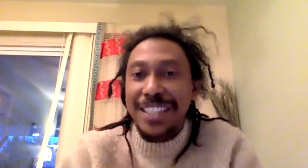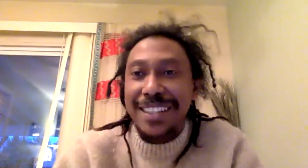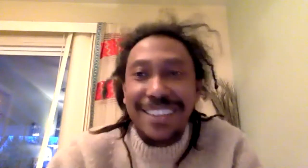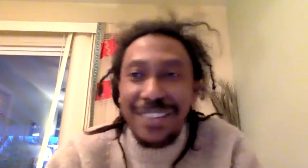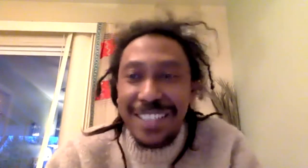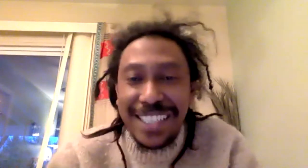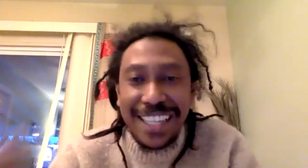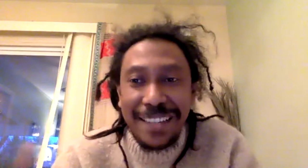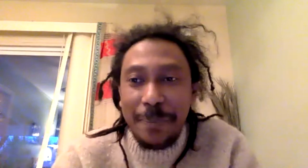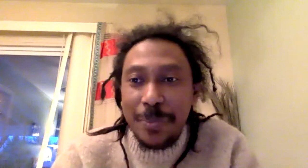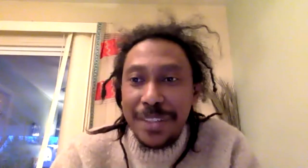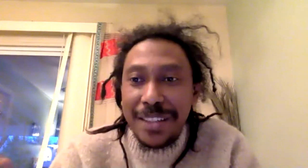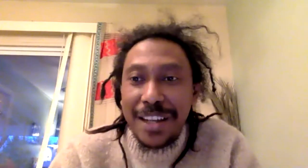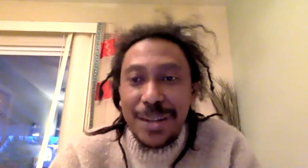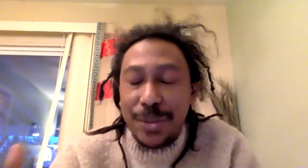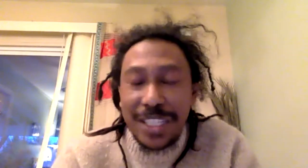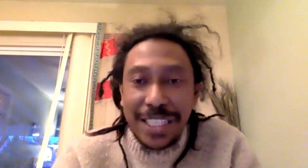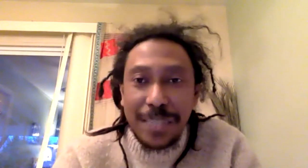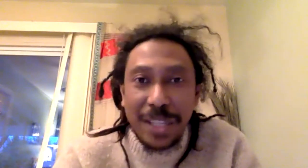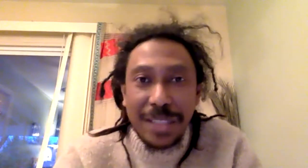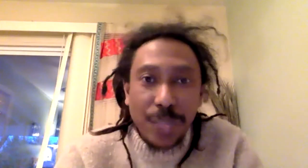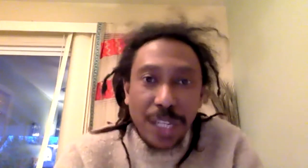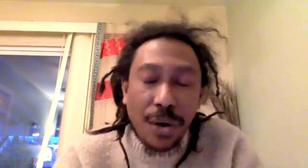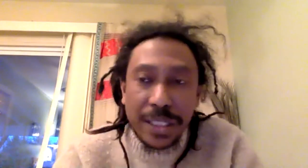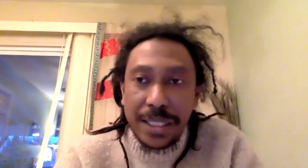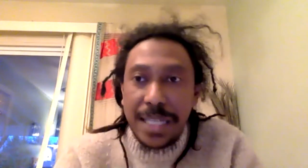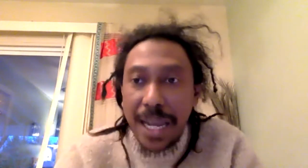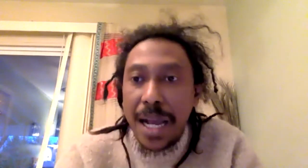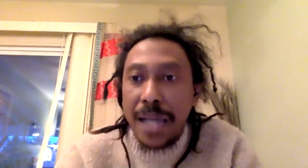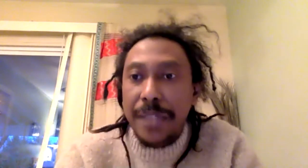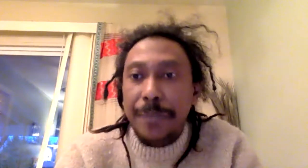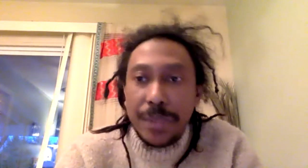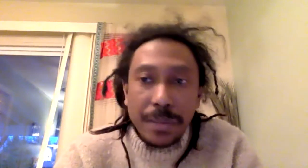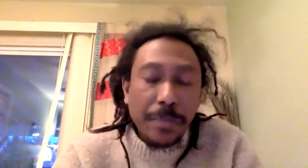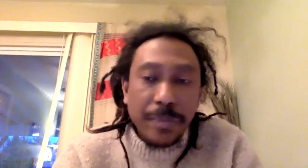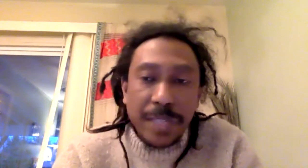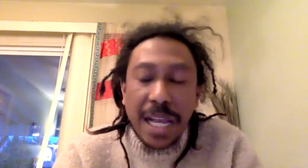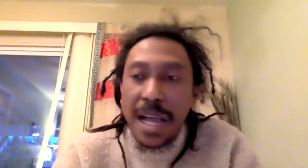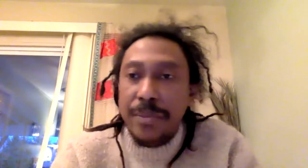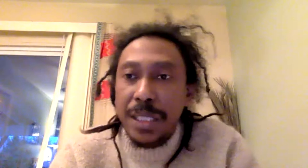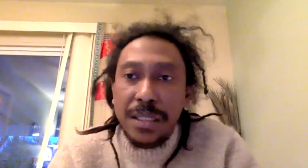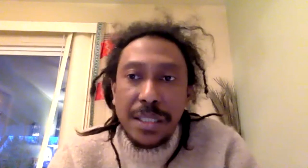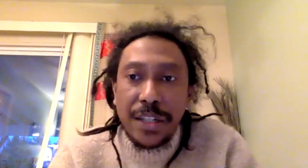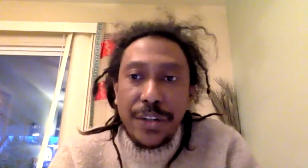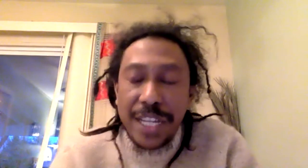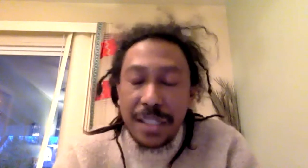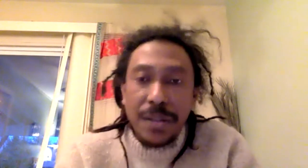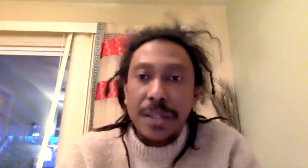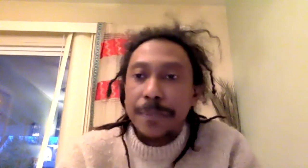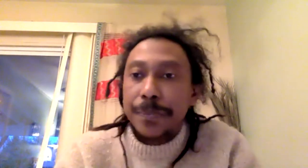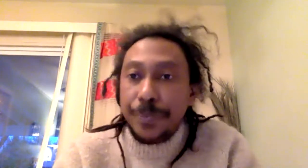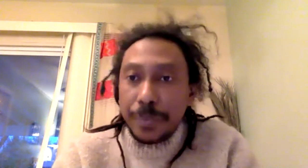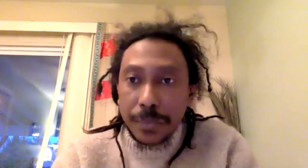what is gonna say, how to translate, but we call this Zangahari. Zangahari means